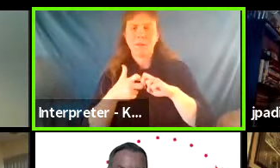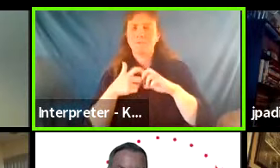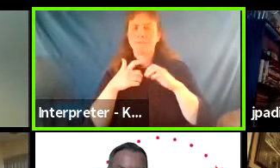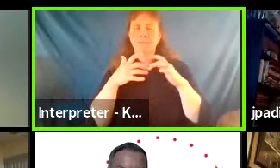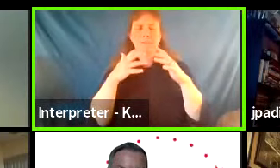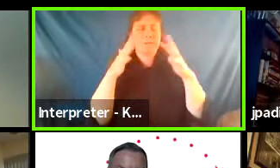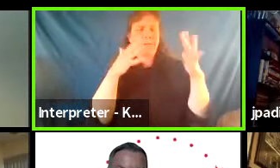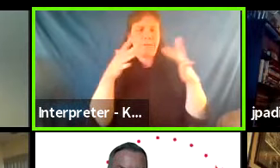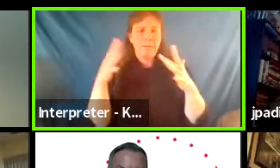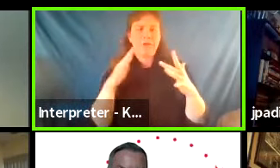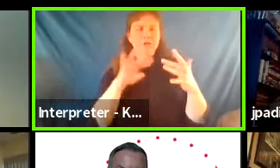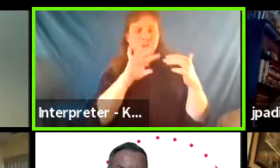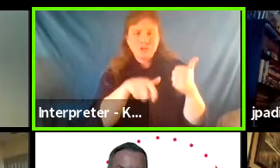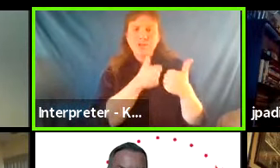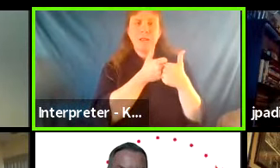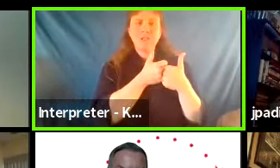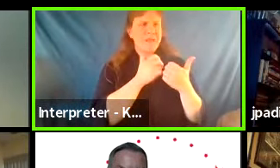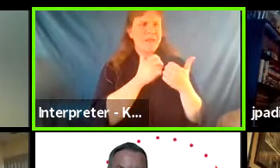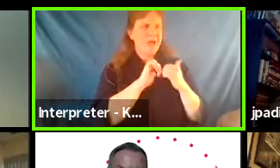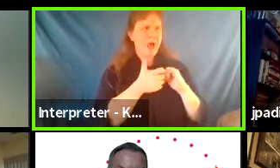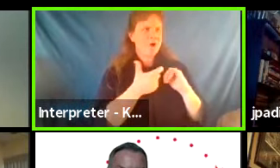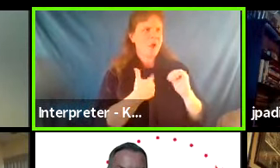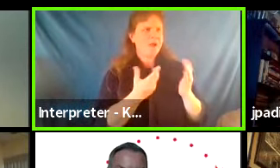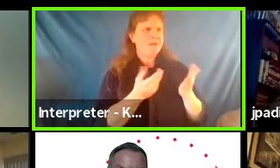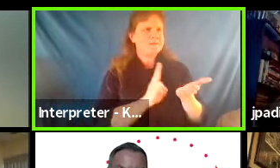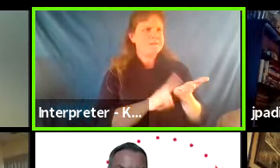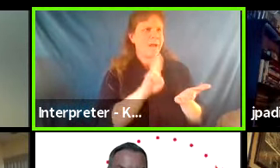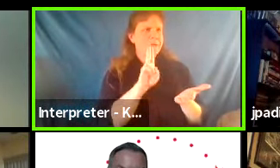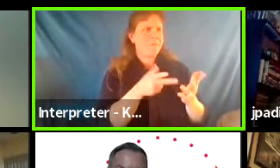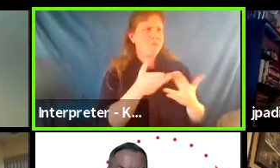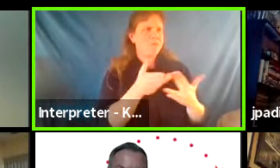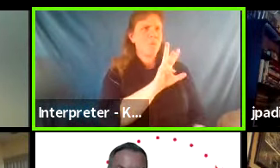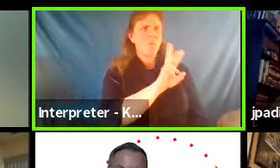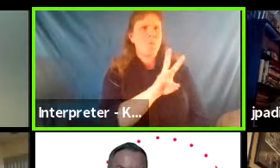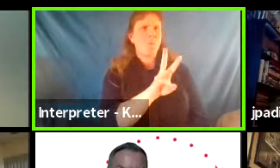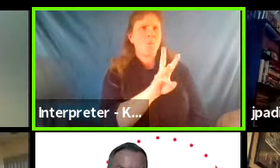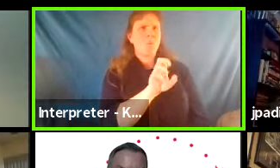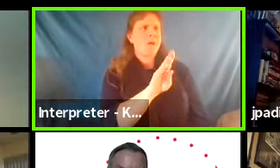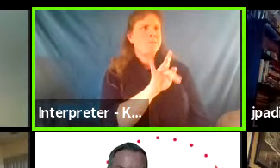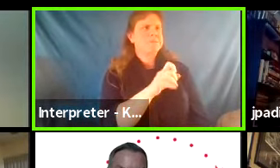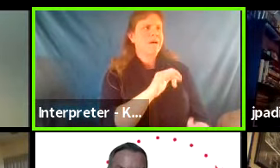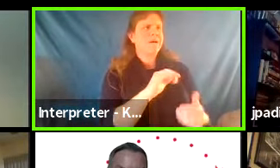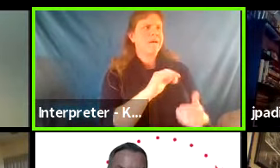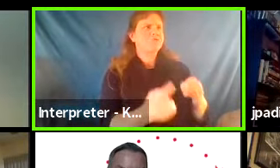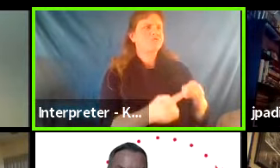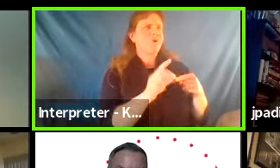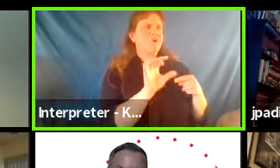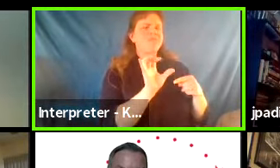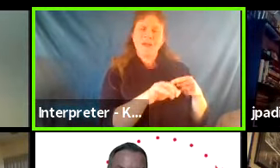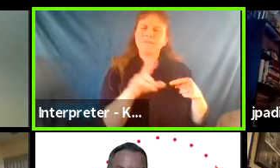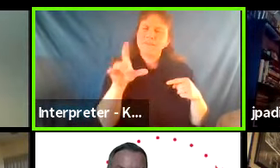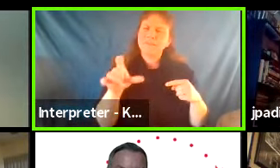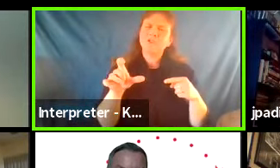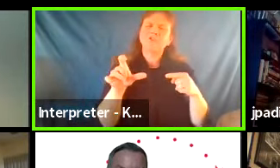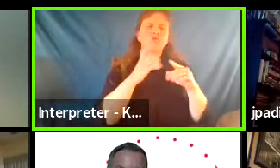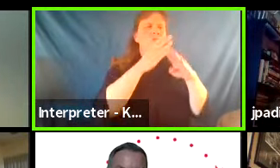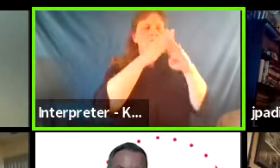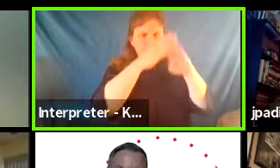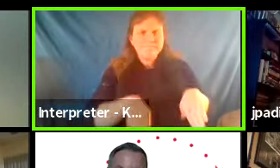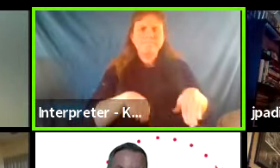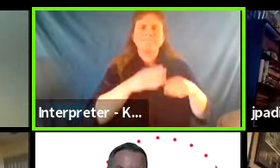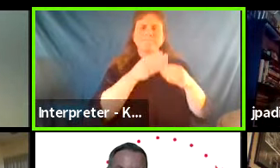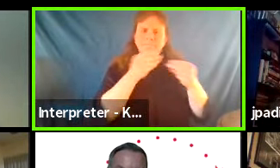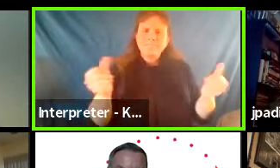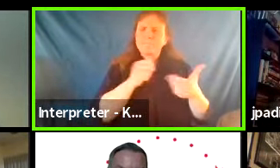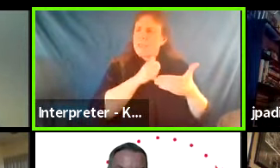involve signing up through a website. There are so many things that we can do together to be creative so that we don't